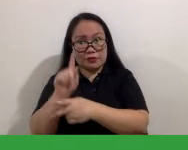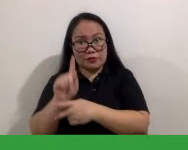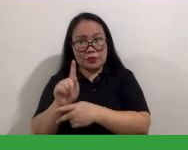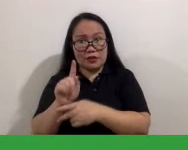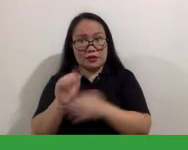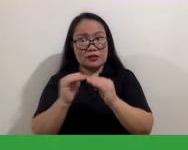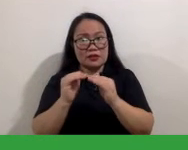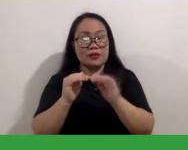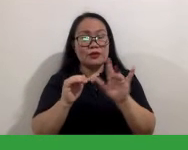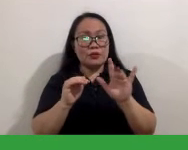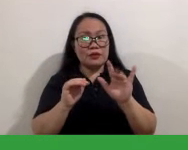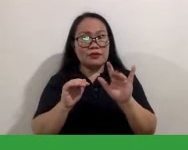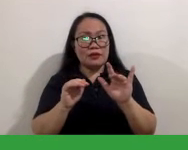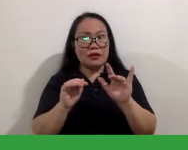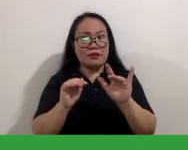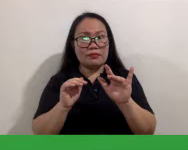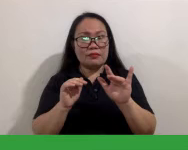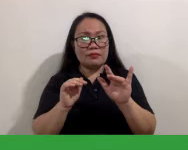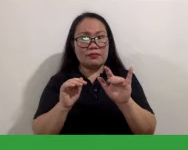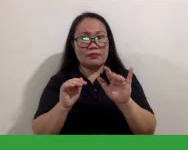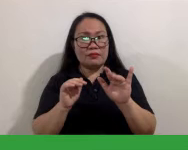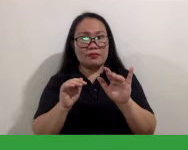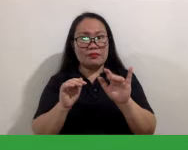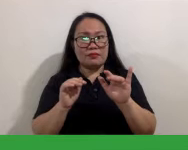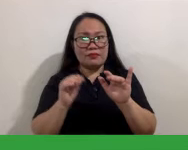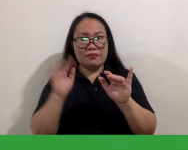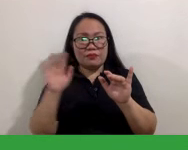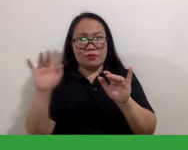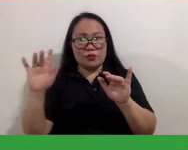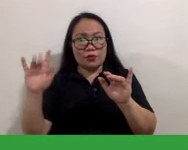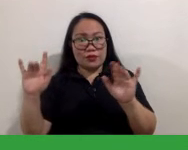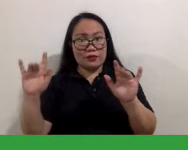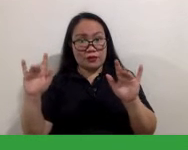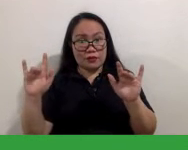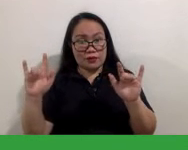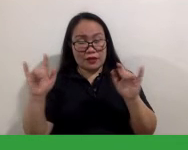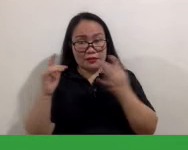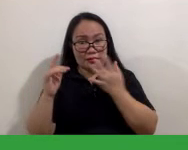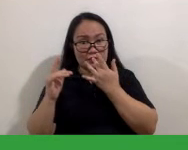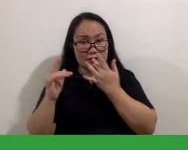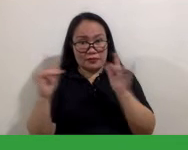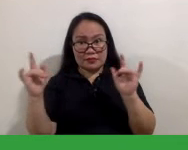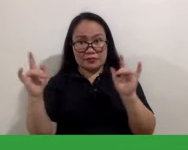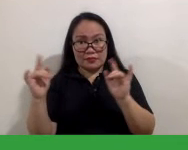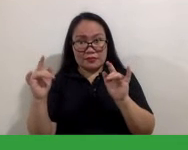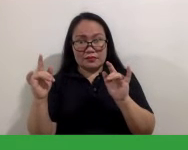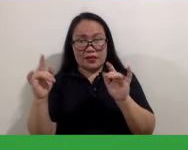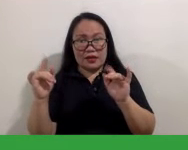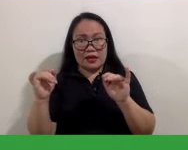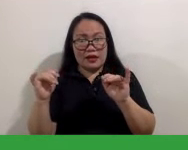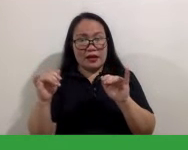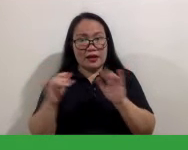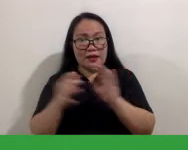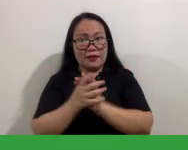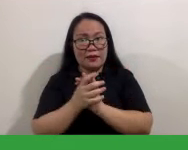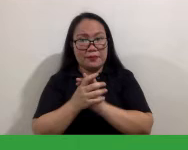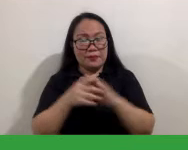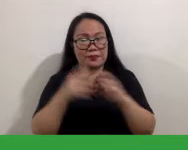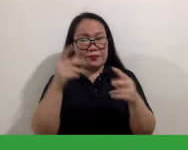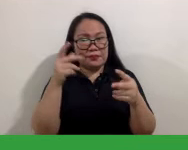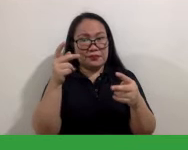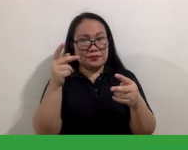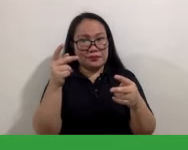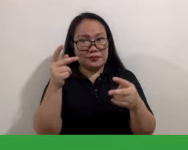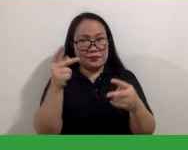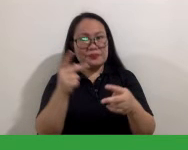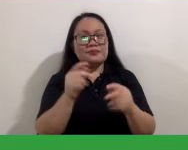so 25 times 1, that is equal to 25. So, kung makikita natin, same sila. So, what do you think